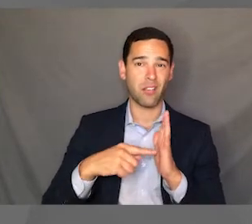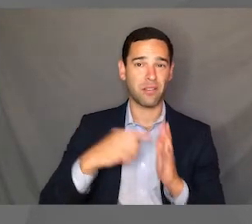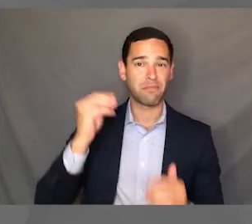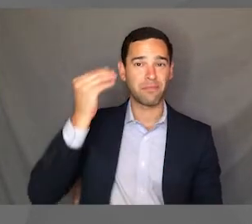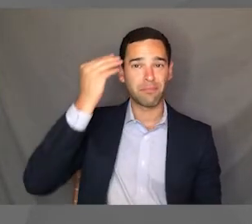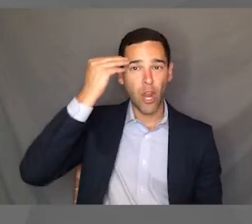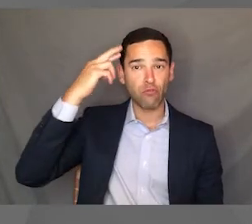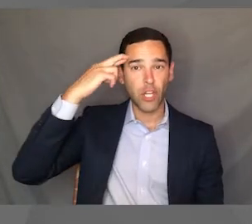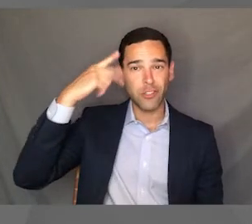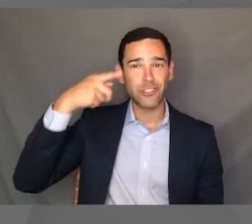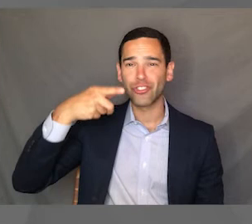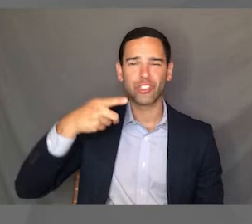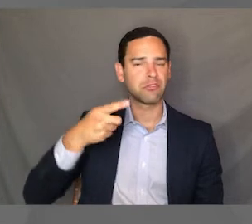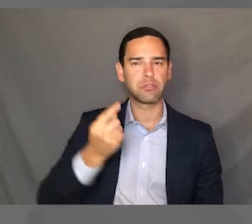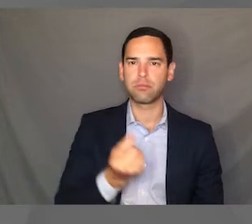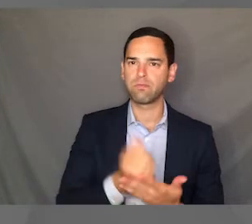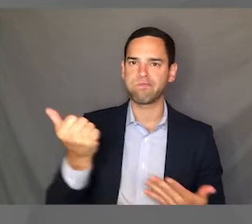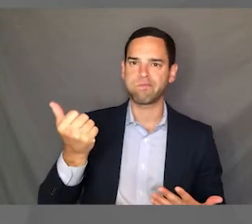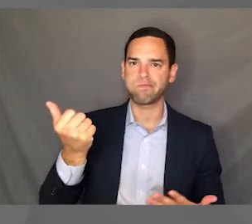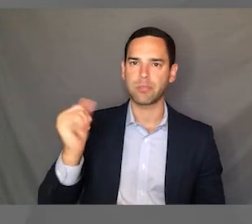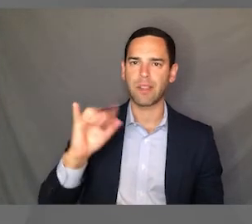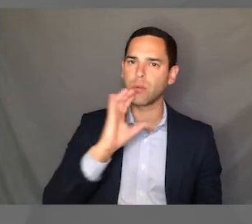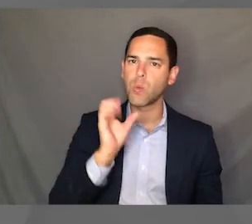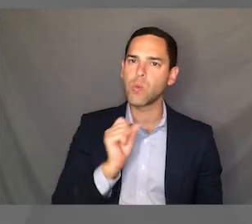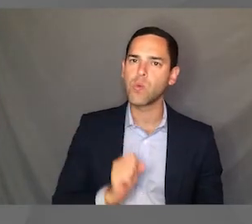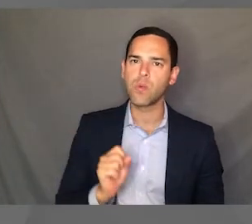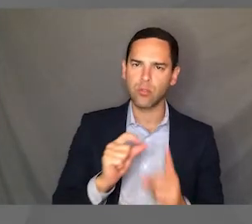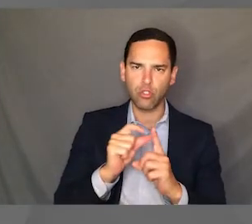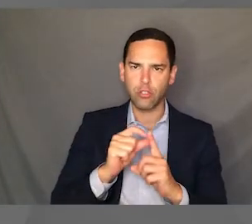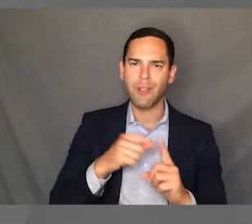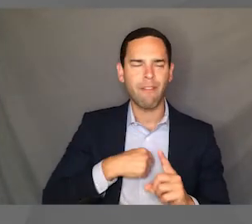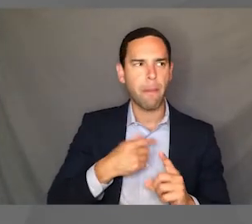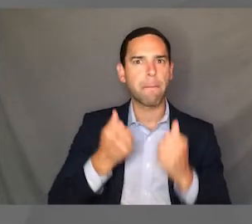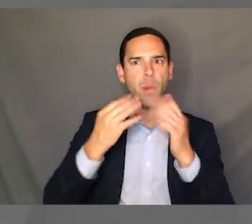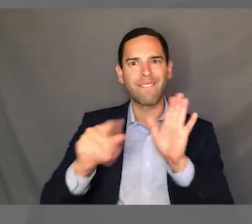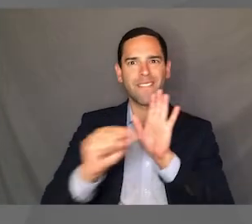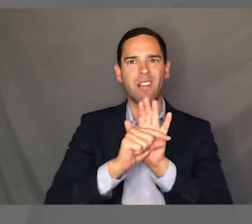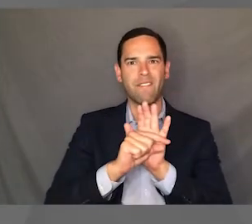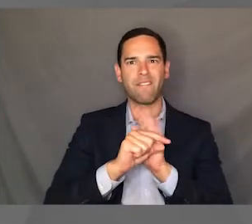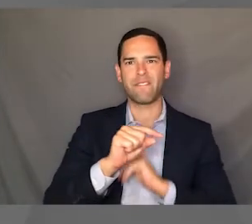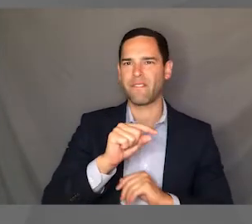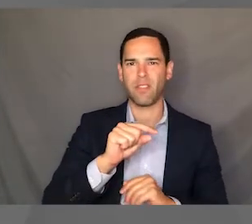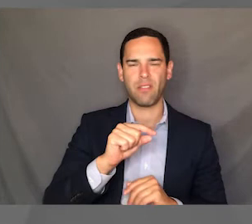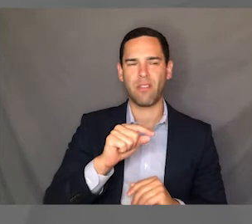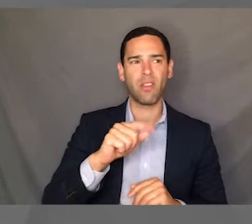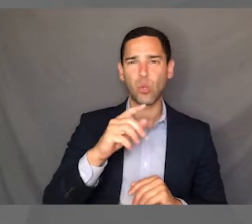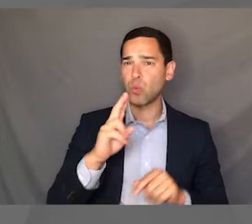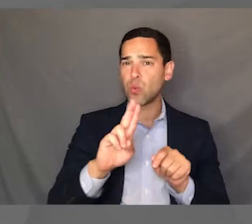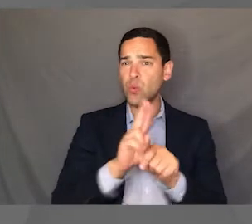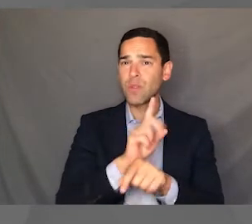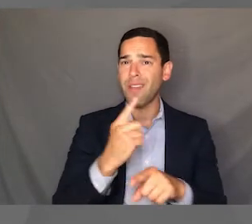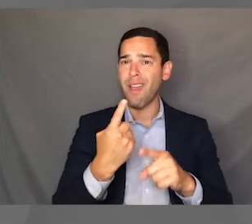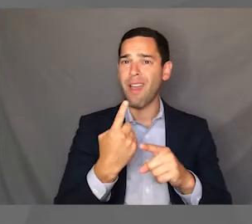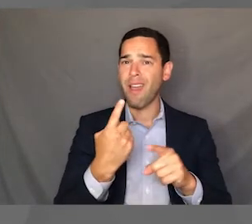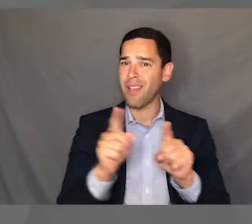really antiquated term, and it's a term that has a lot of negative connotation. It's been used as an insult for many, many years.